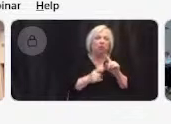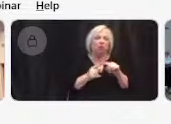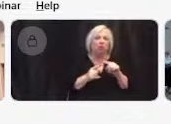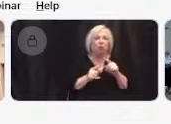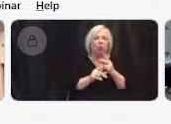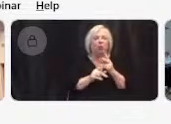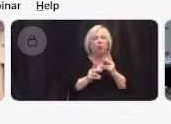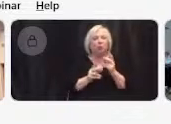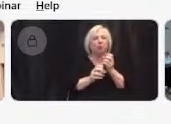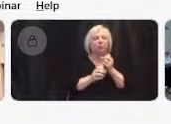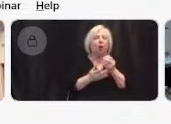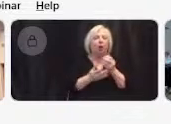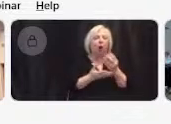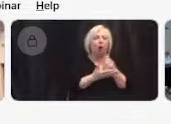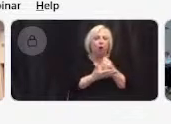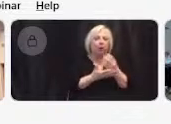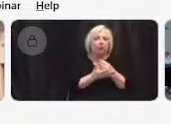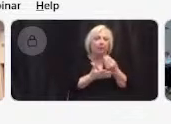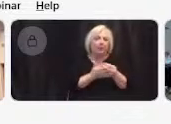family and I moved in.